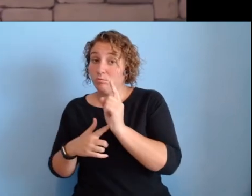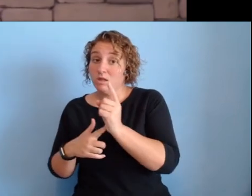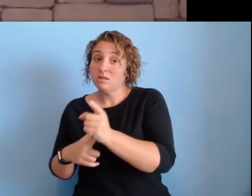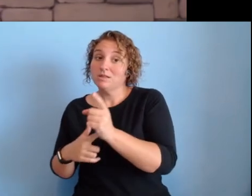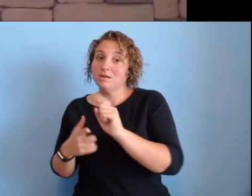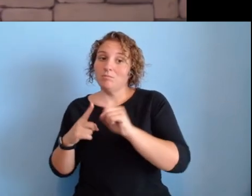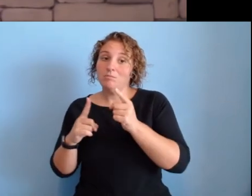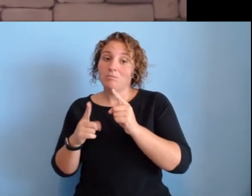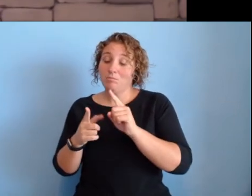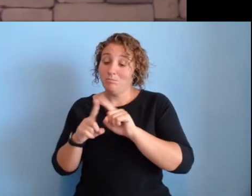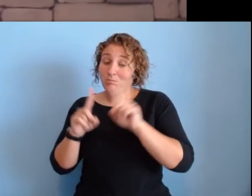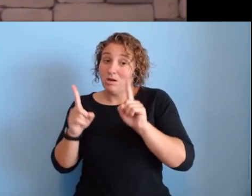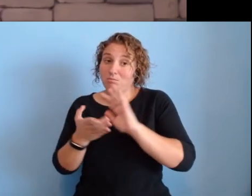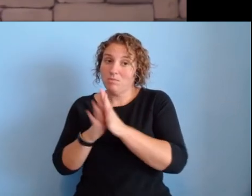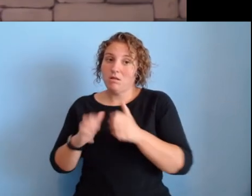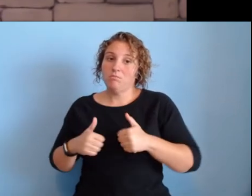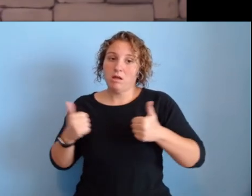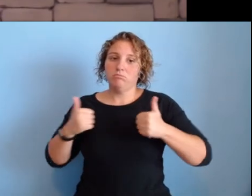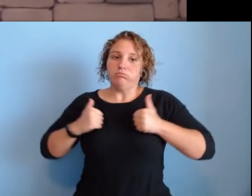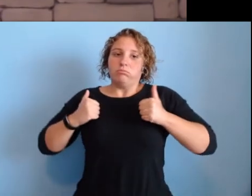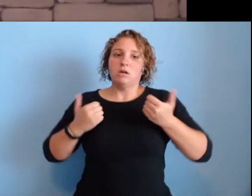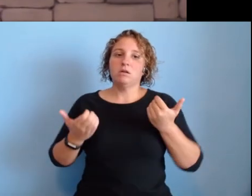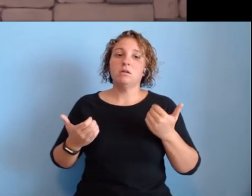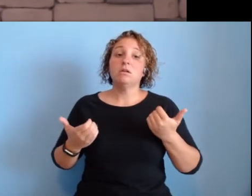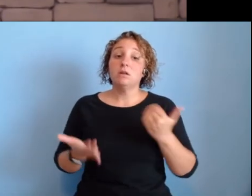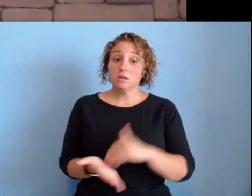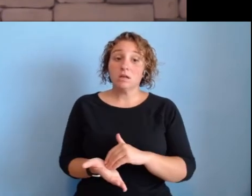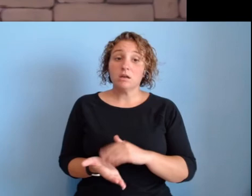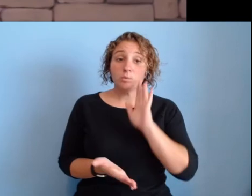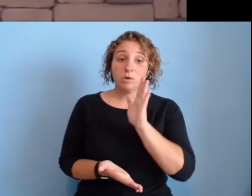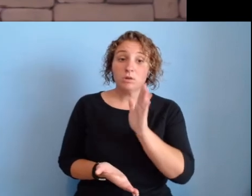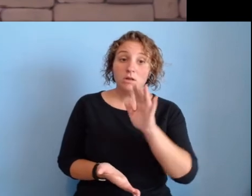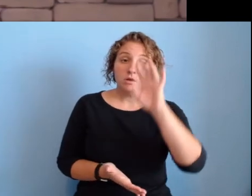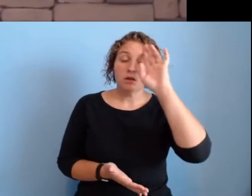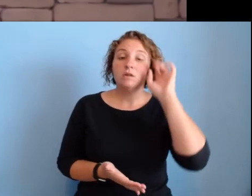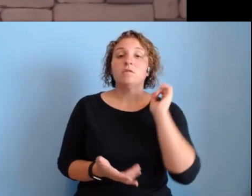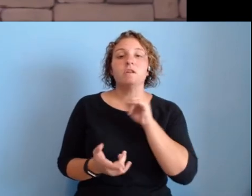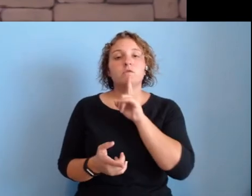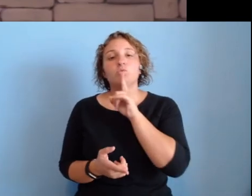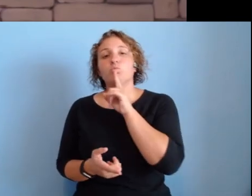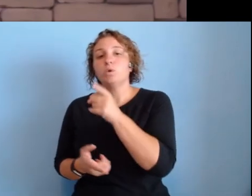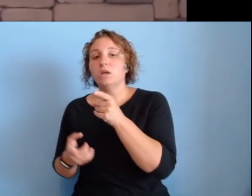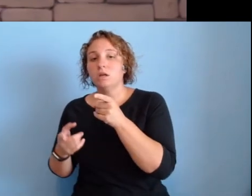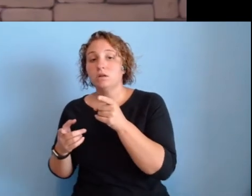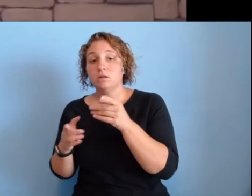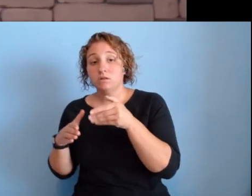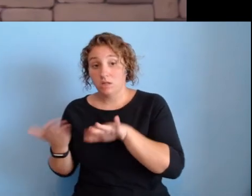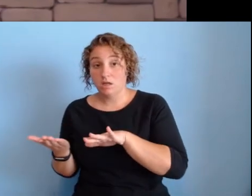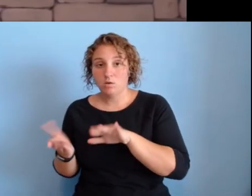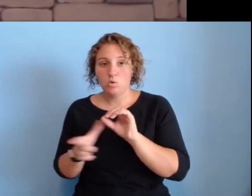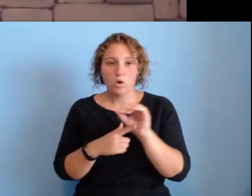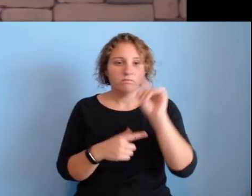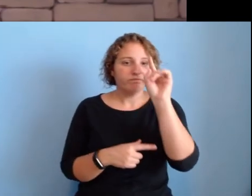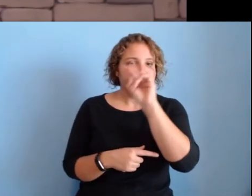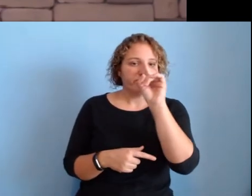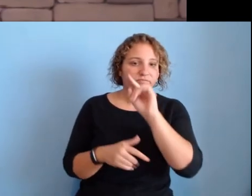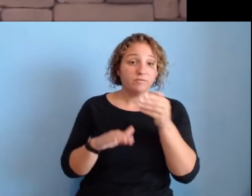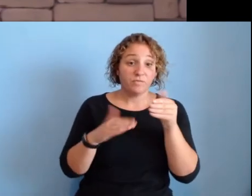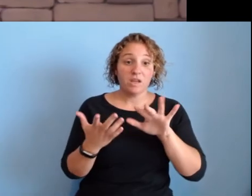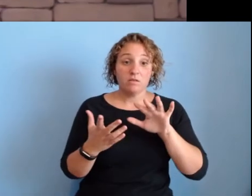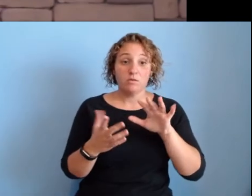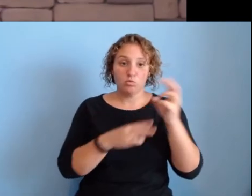revived. One way or the other, whether it's a literal death or a false death, the world is going to view it as being